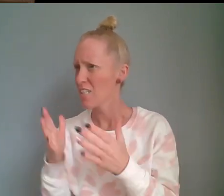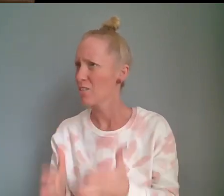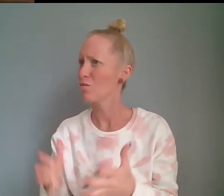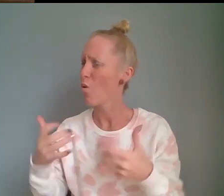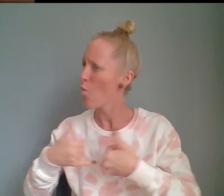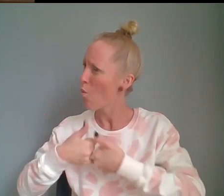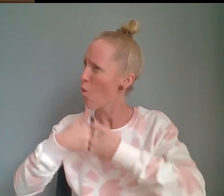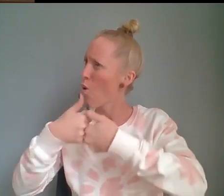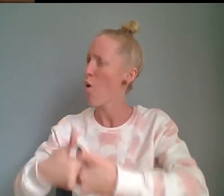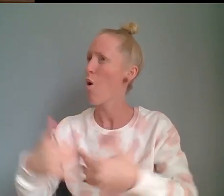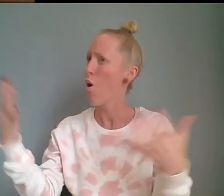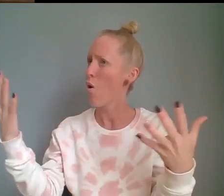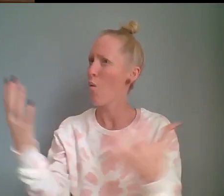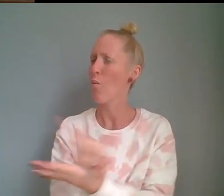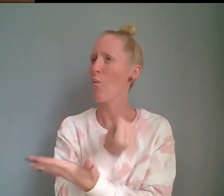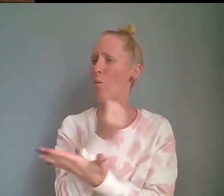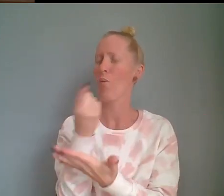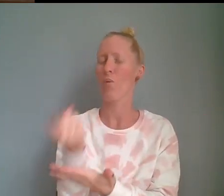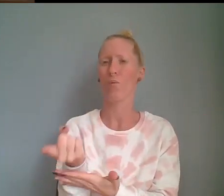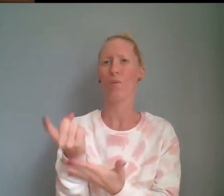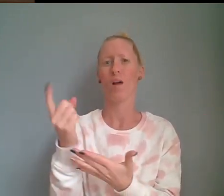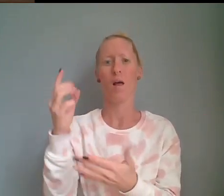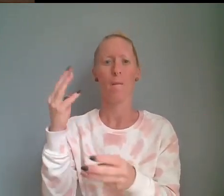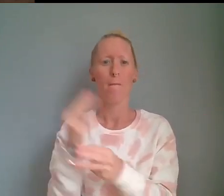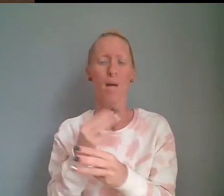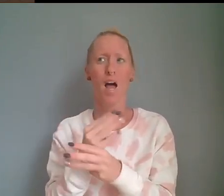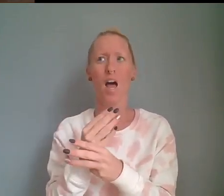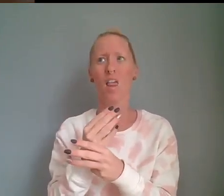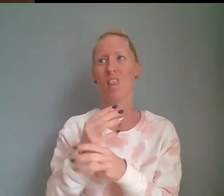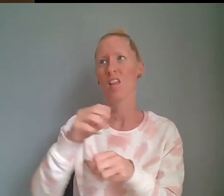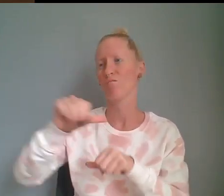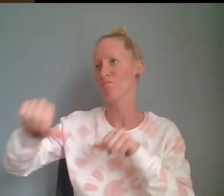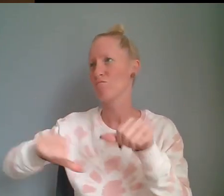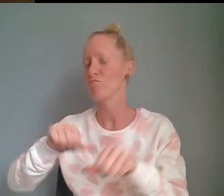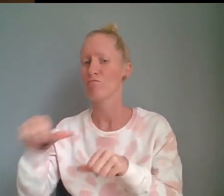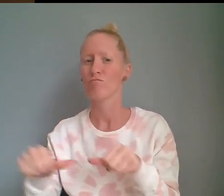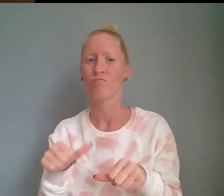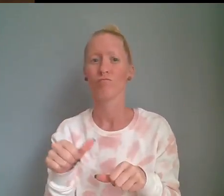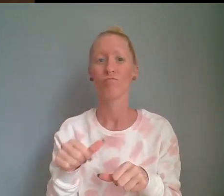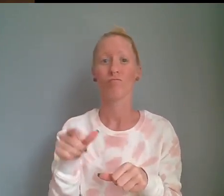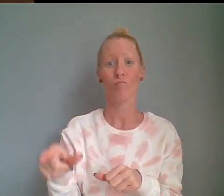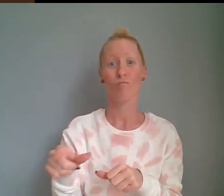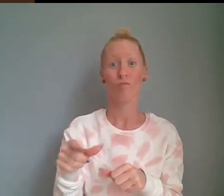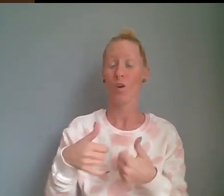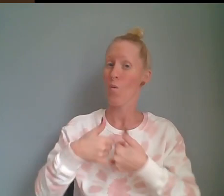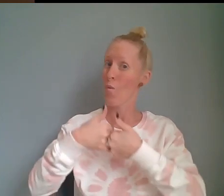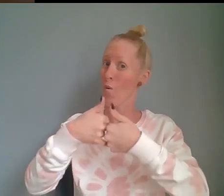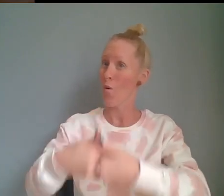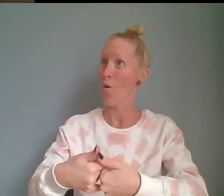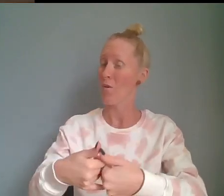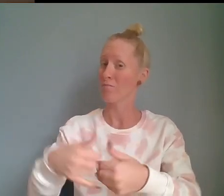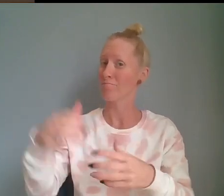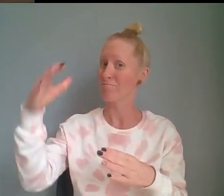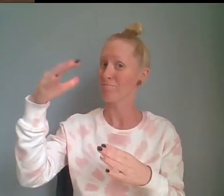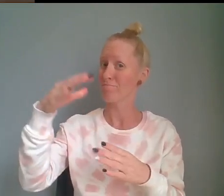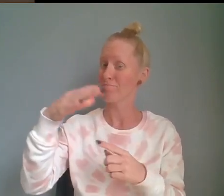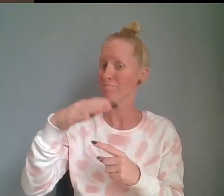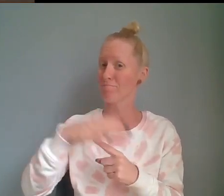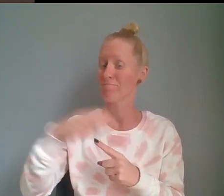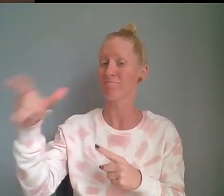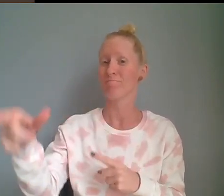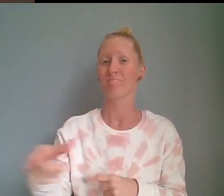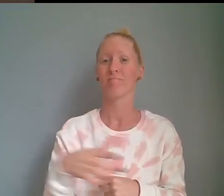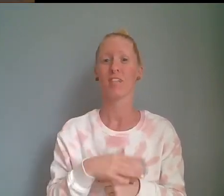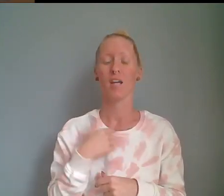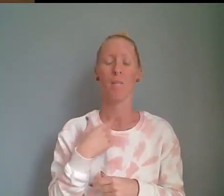publishing massive amounts of work in scientific journals. She is an award-winning teacher and has authored